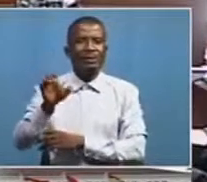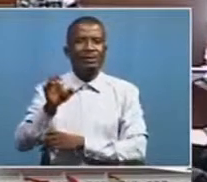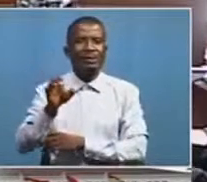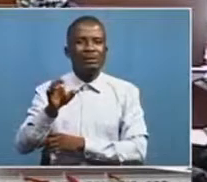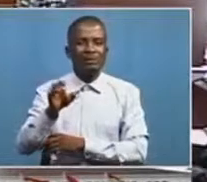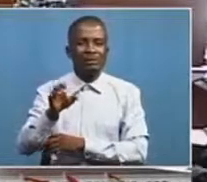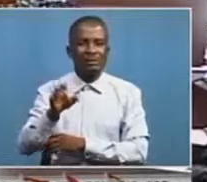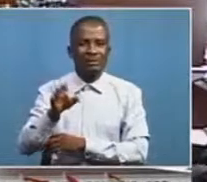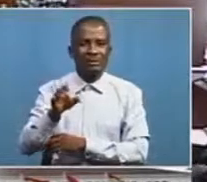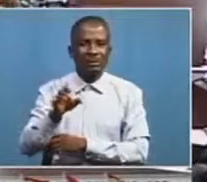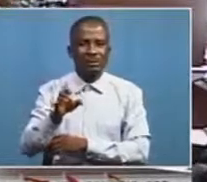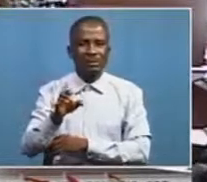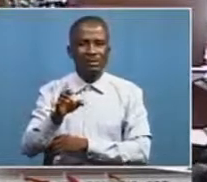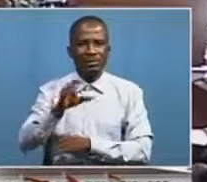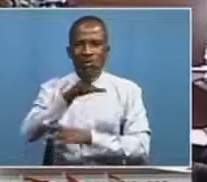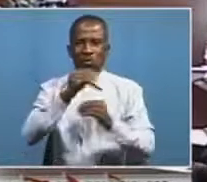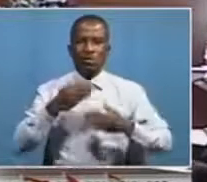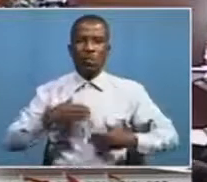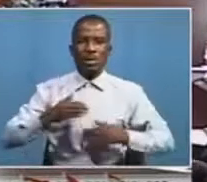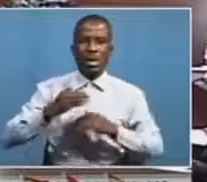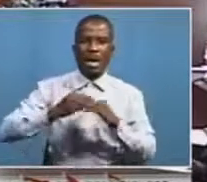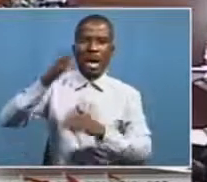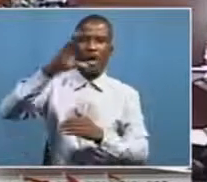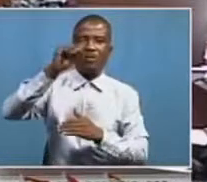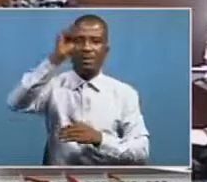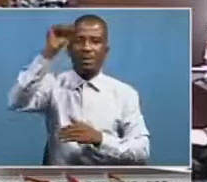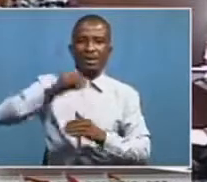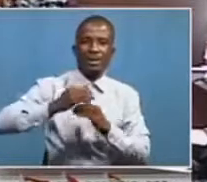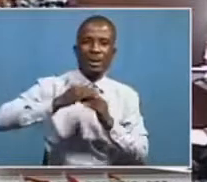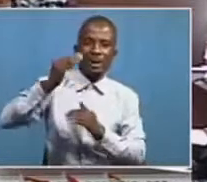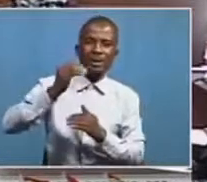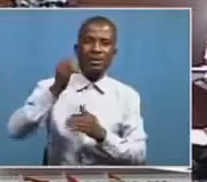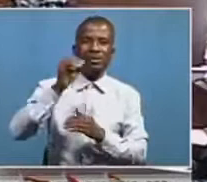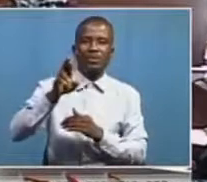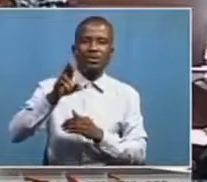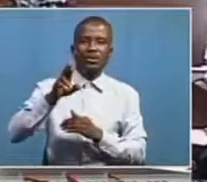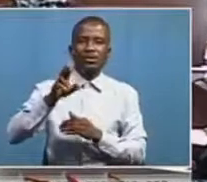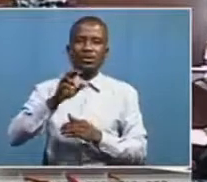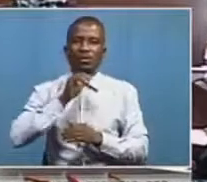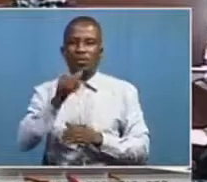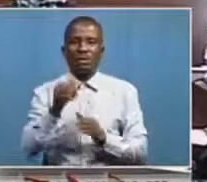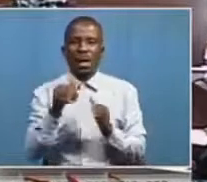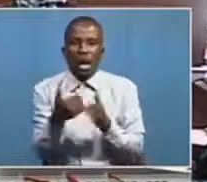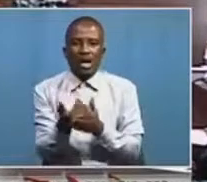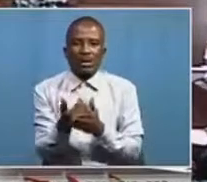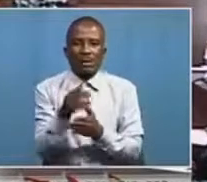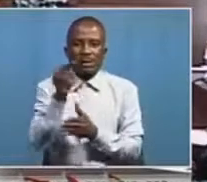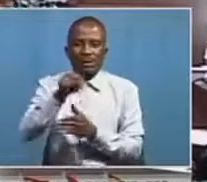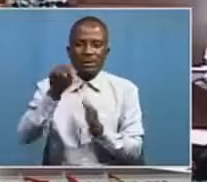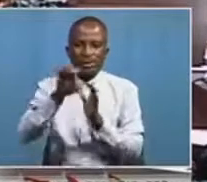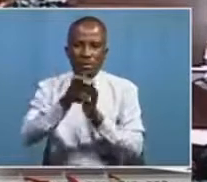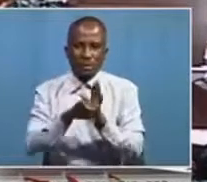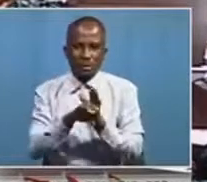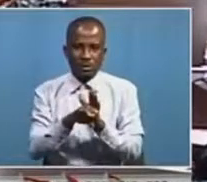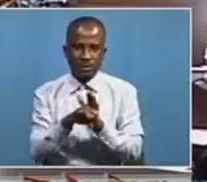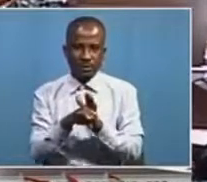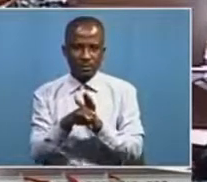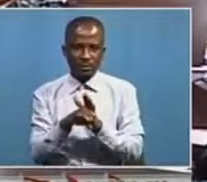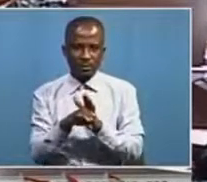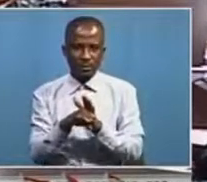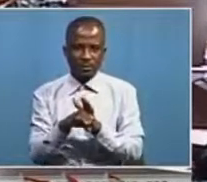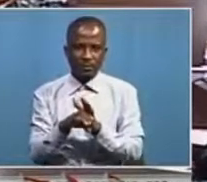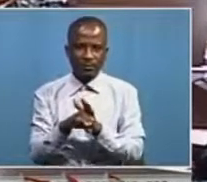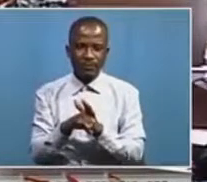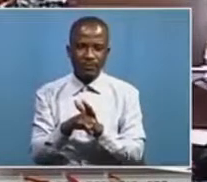as president-elect, no candidate obtained more than 50% of the valid vote cast as required by Article 63 clause 3 of the